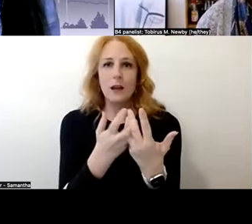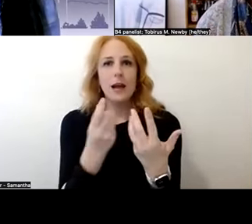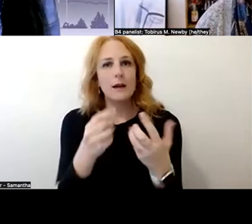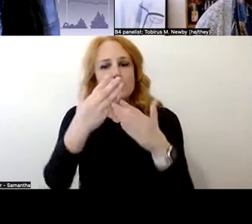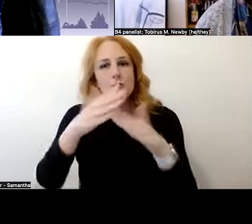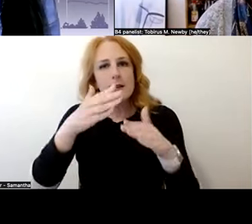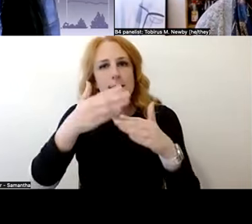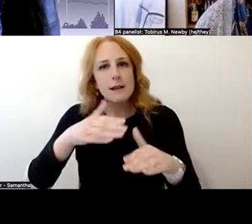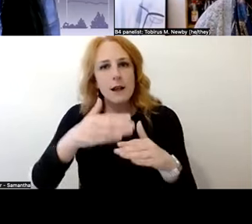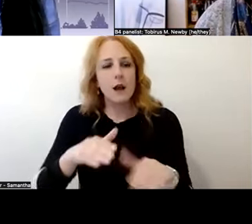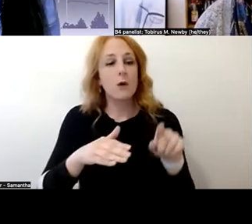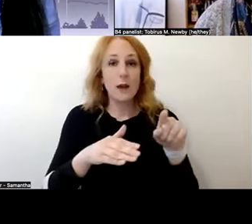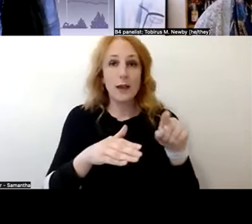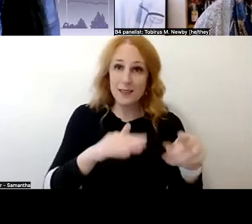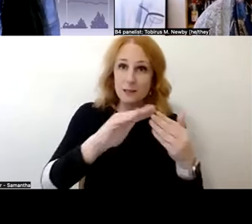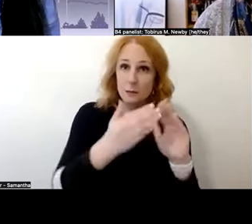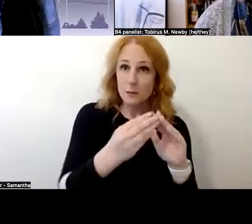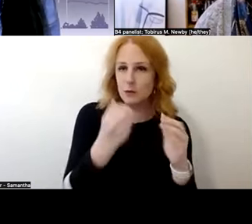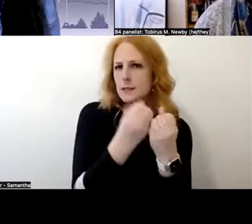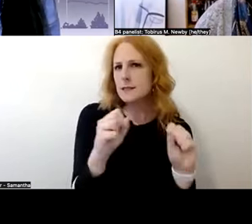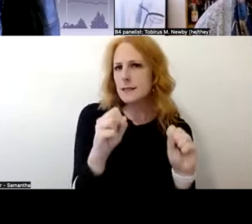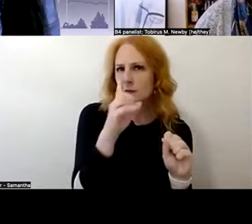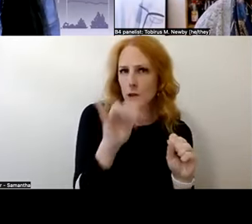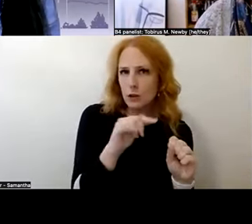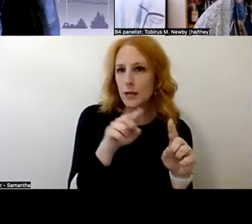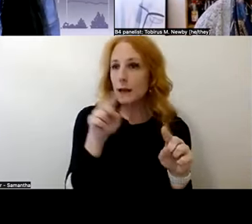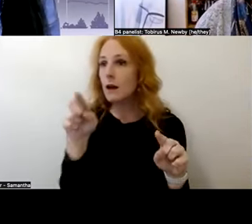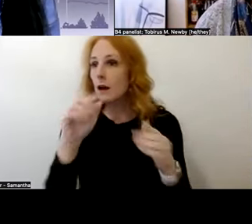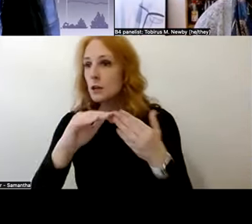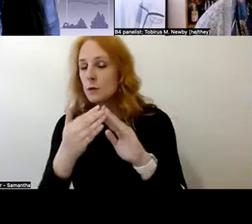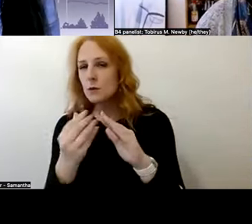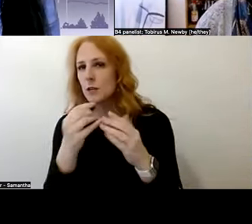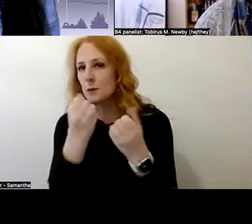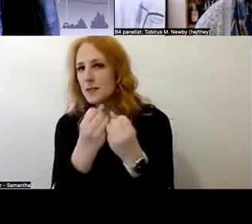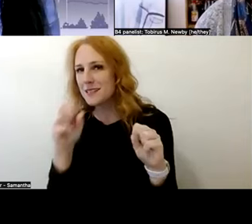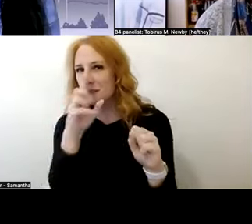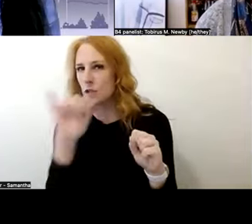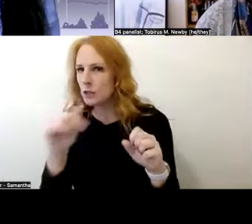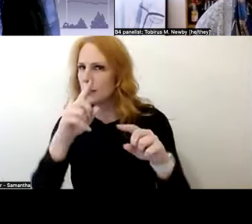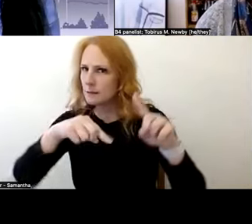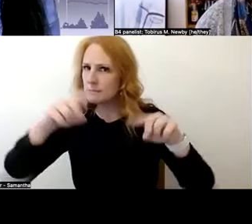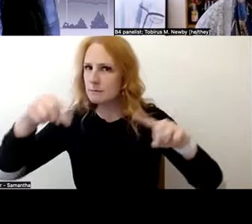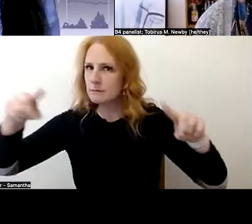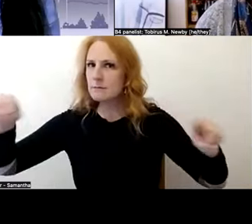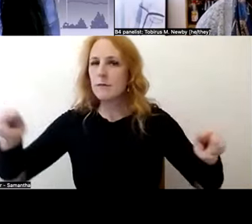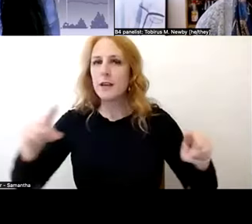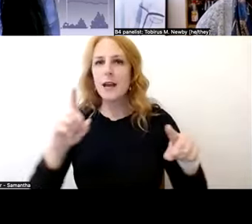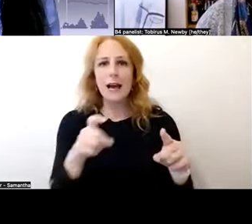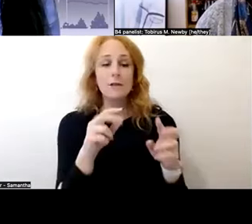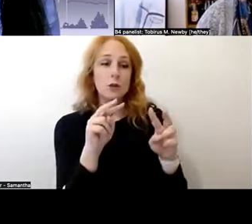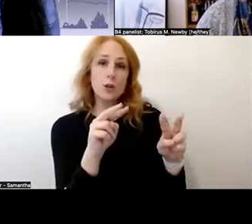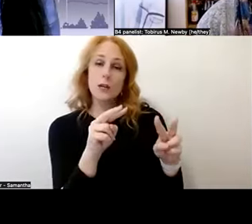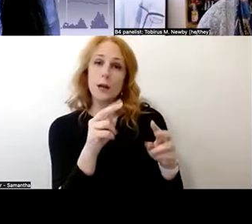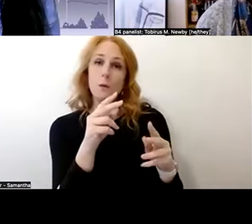for various communities and what concepts of safety for folks who have more power, more access, more positionality